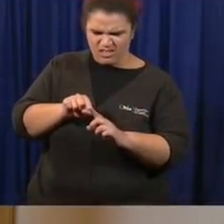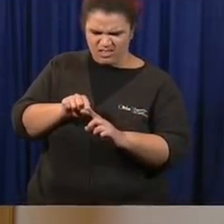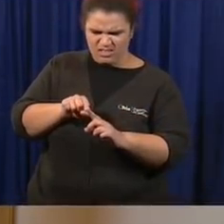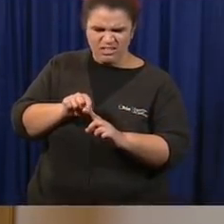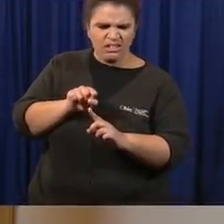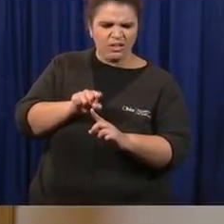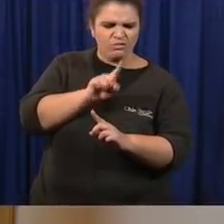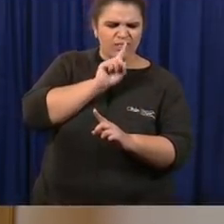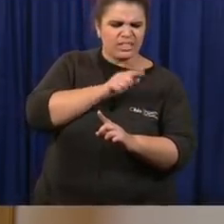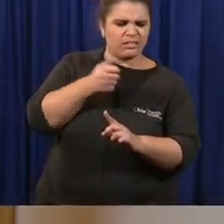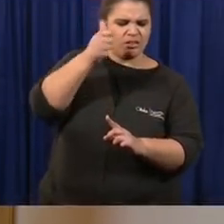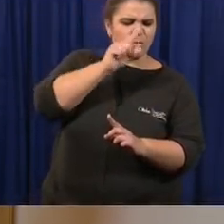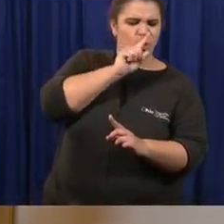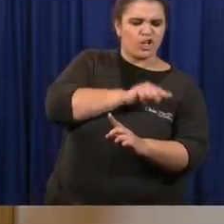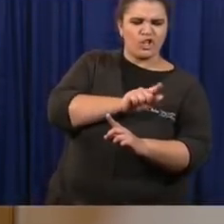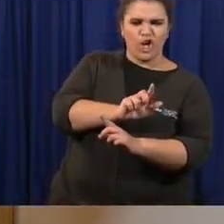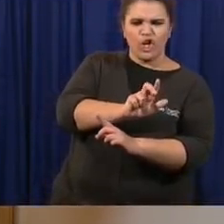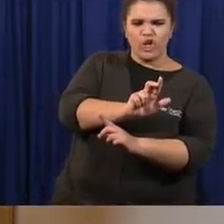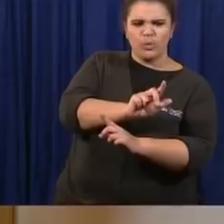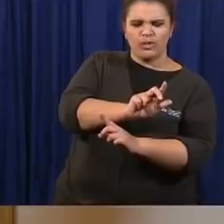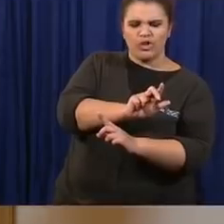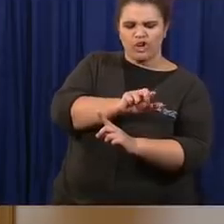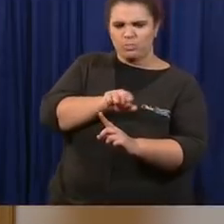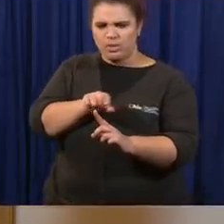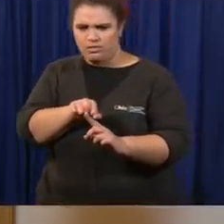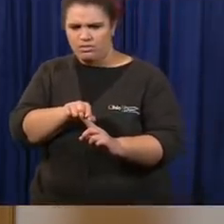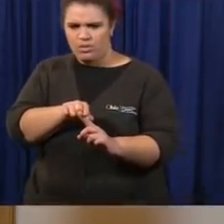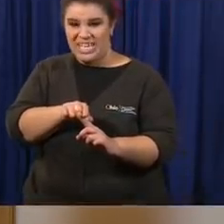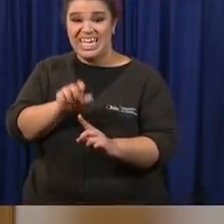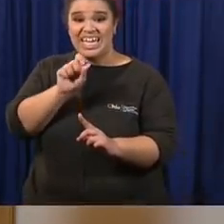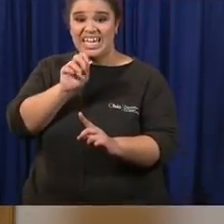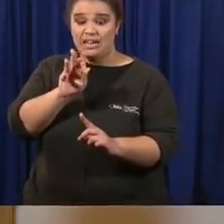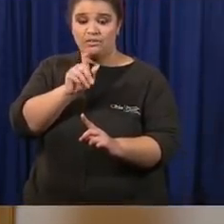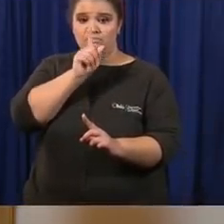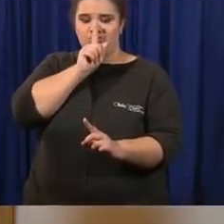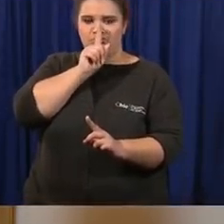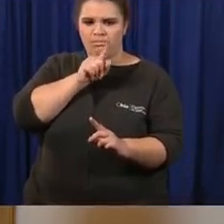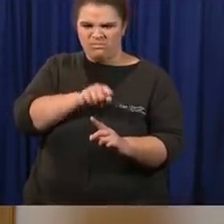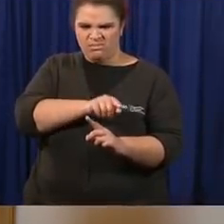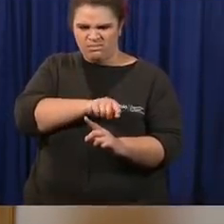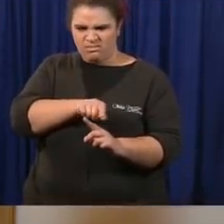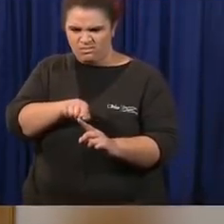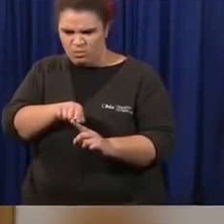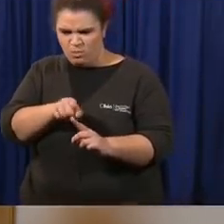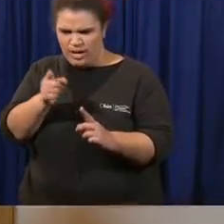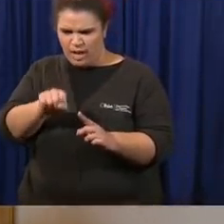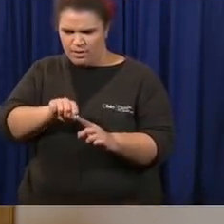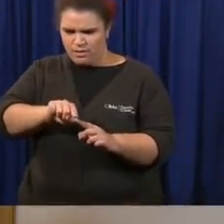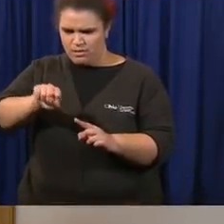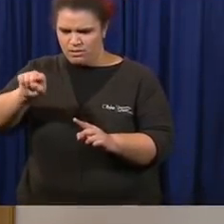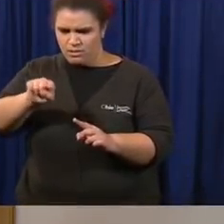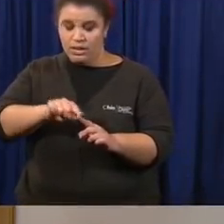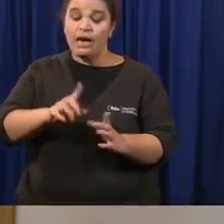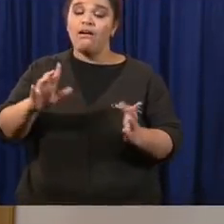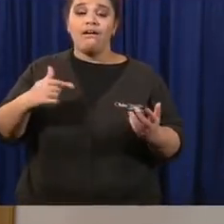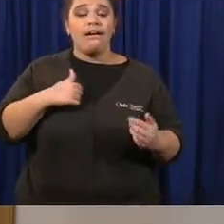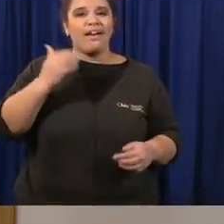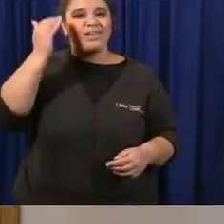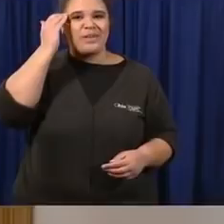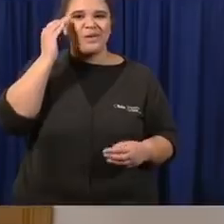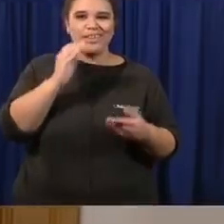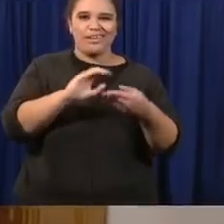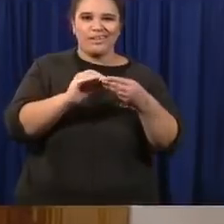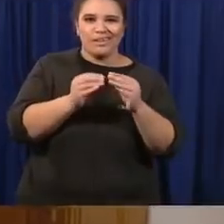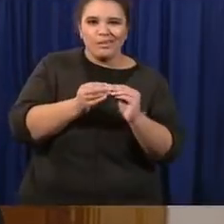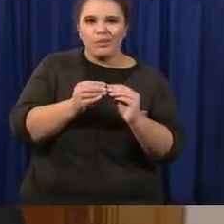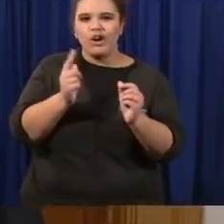that picture, which you've been showing a lot, and I know that the numbers are always getting a little better, but it's a little confusing.